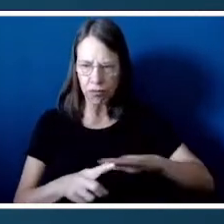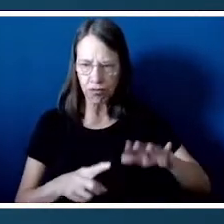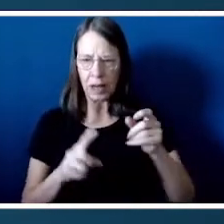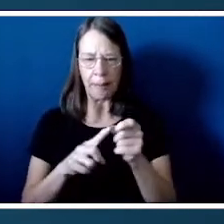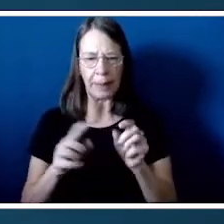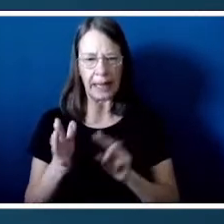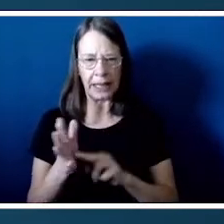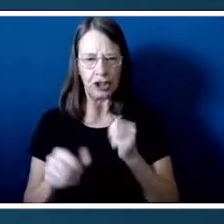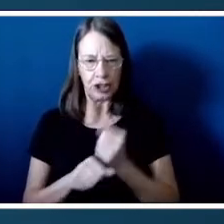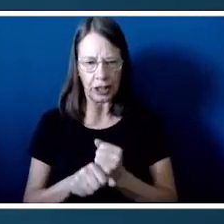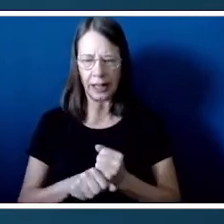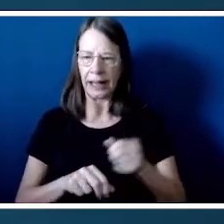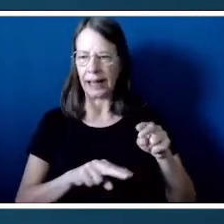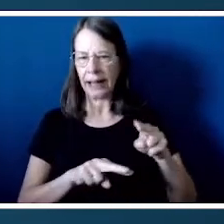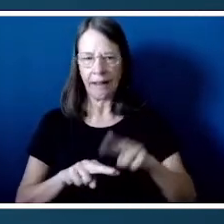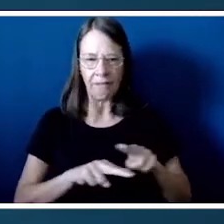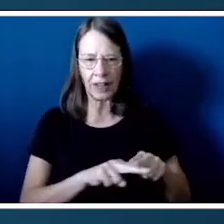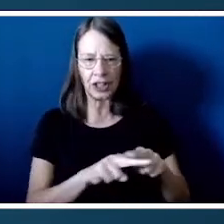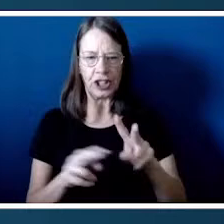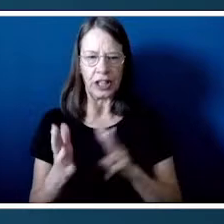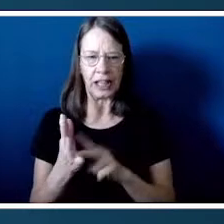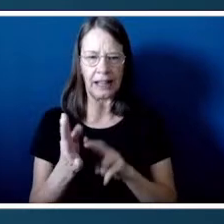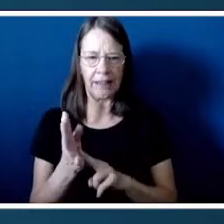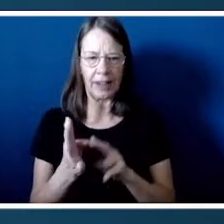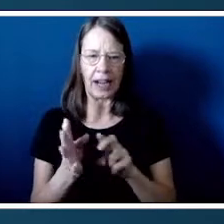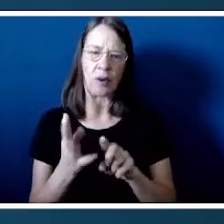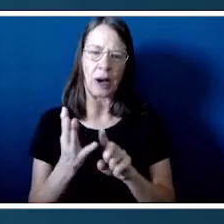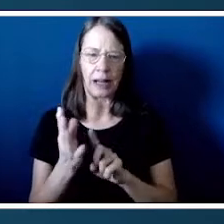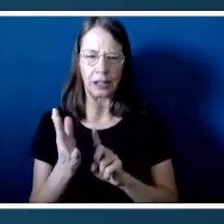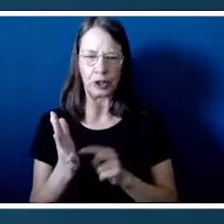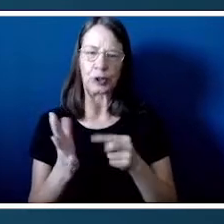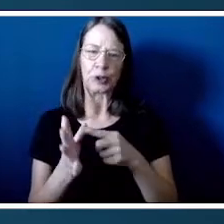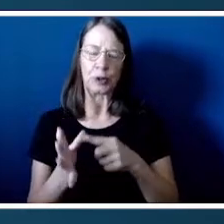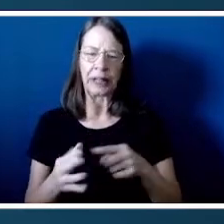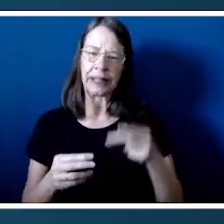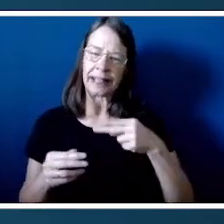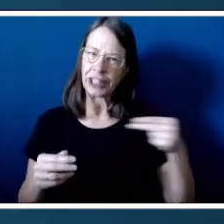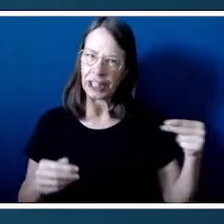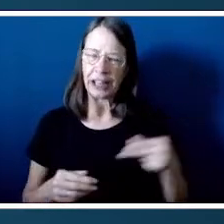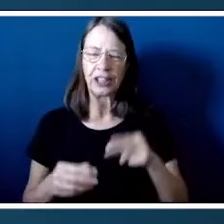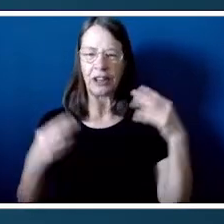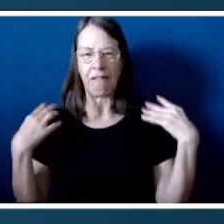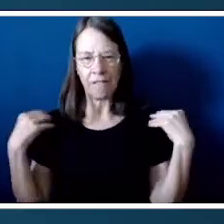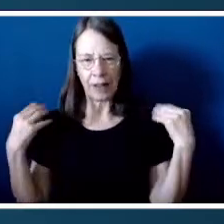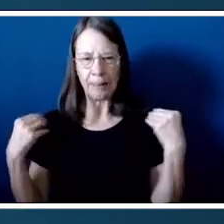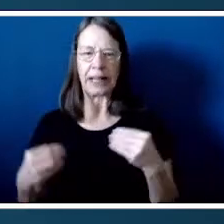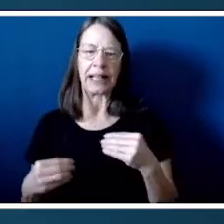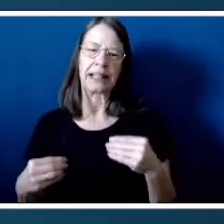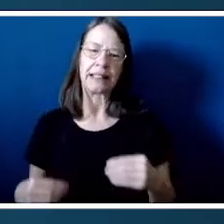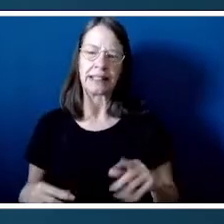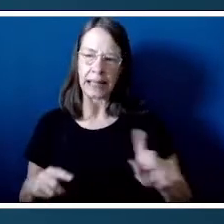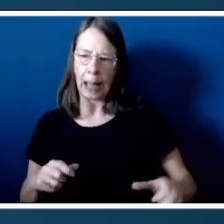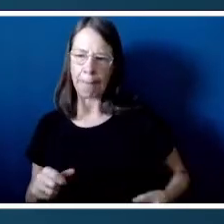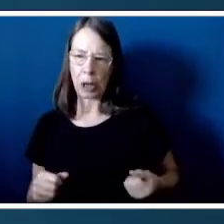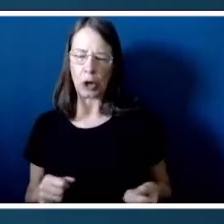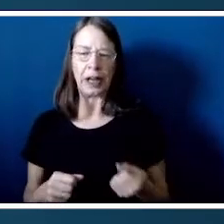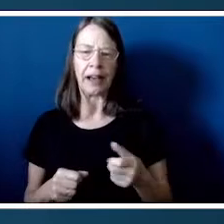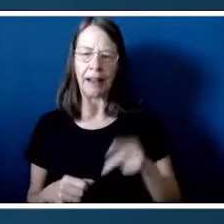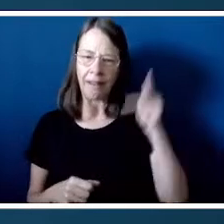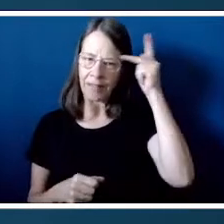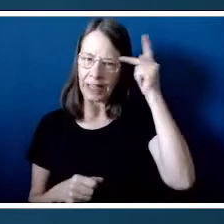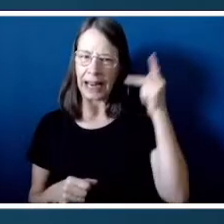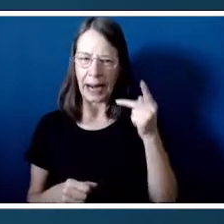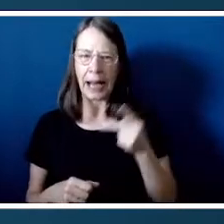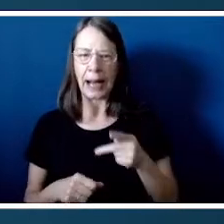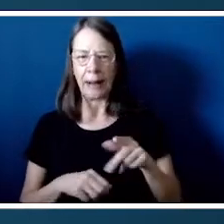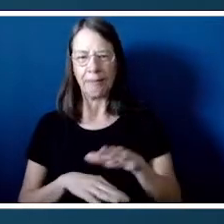Fiji, Vanuatu, Kiribati, Timor-Leste, Indonesia, the Philippines, Cambodia, Vietnam, Singapore, Taiwan, Nepal